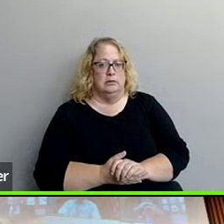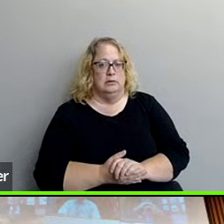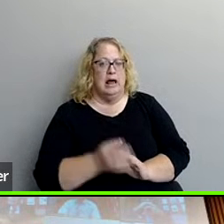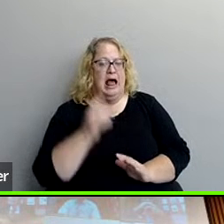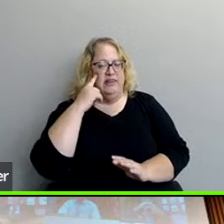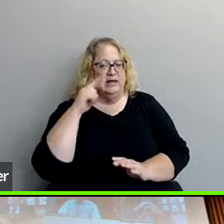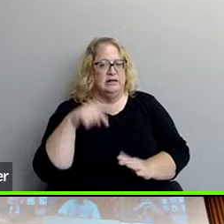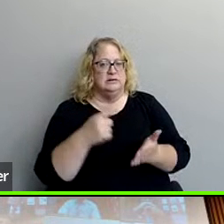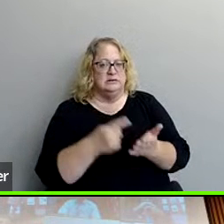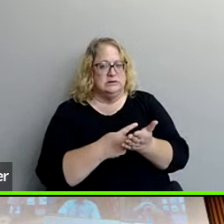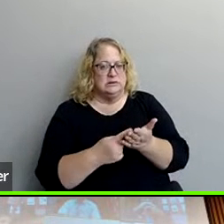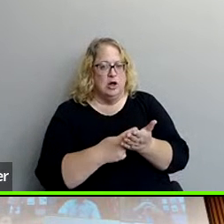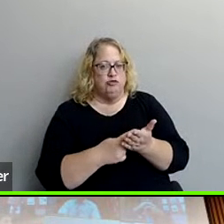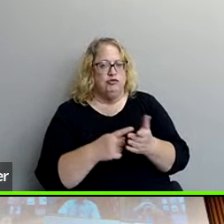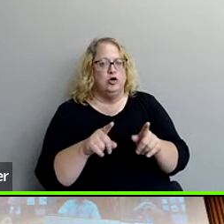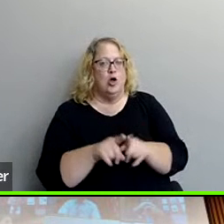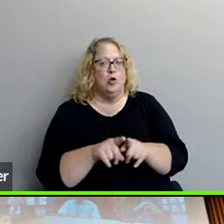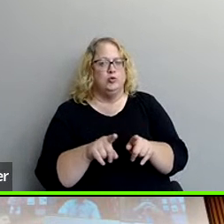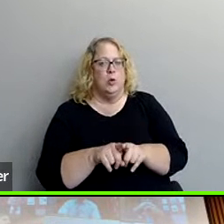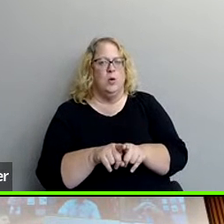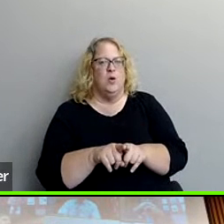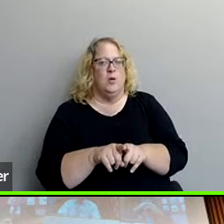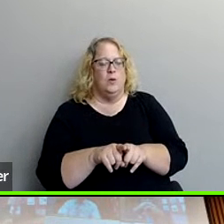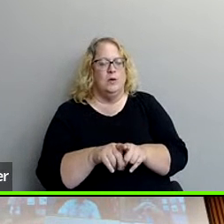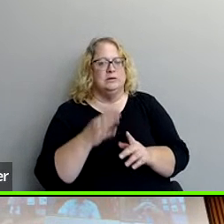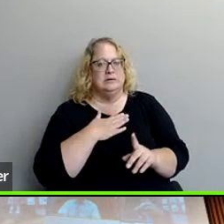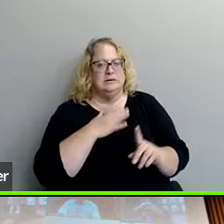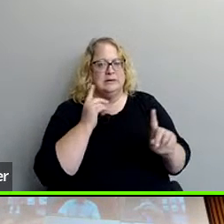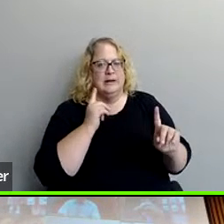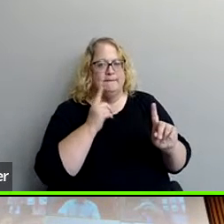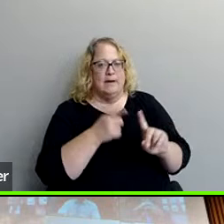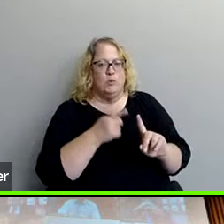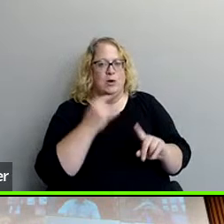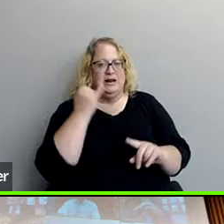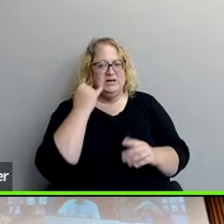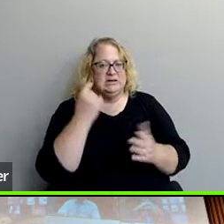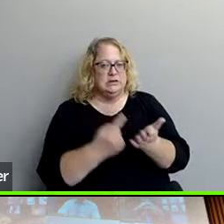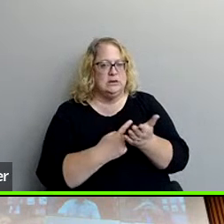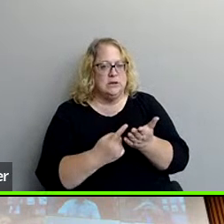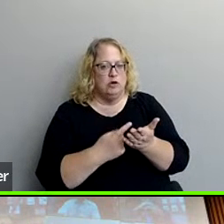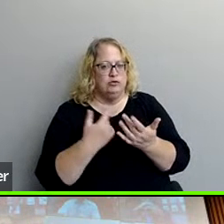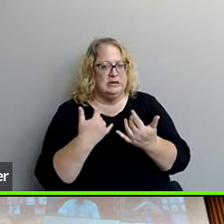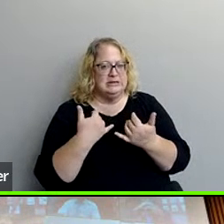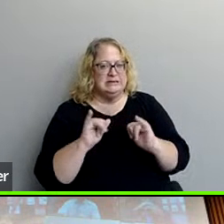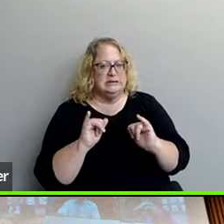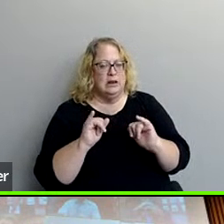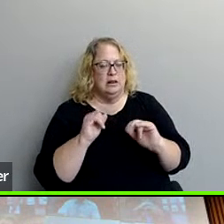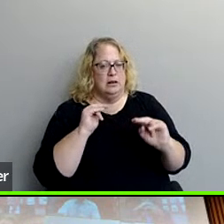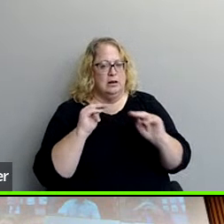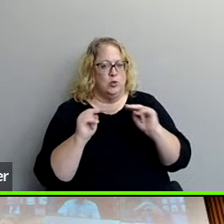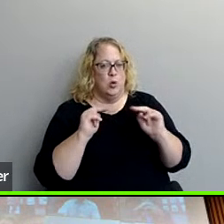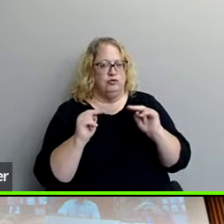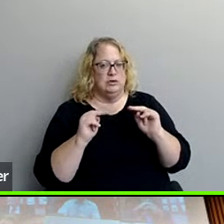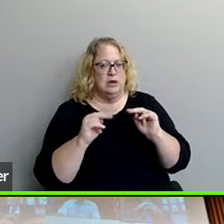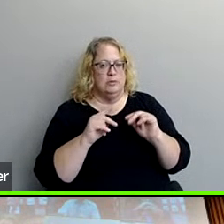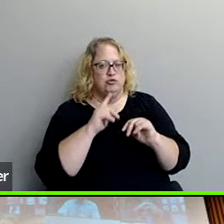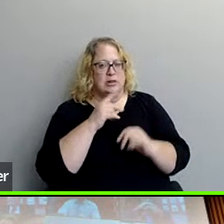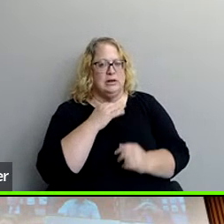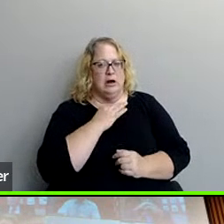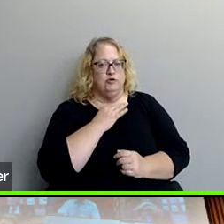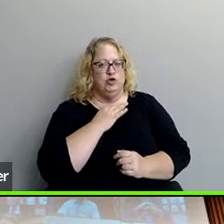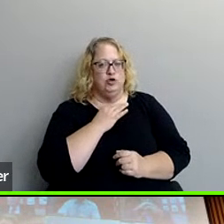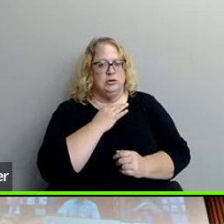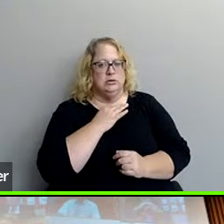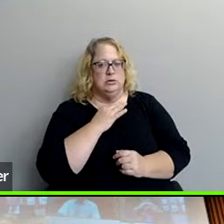This is discussion. Also brings me is if it's a discussion, it's still under negotiation. I'm really kind of